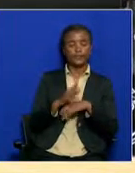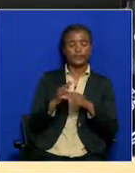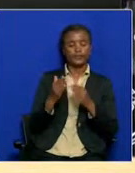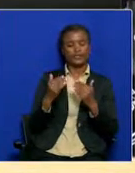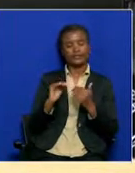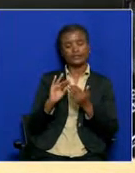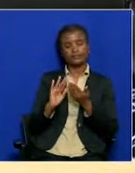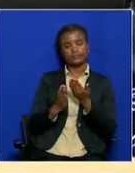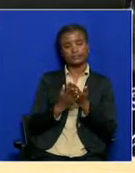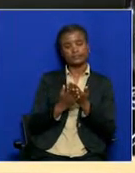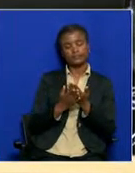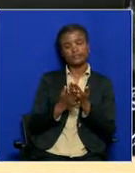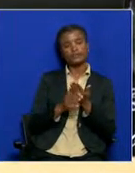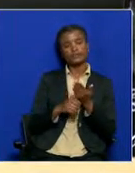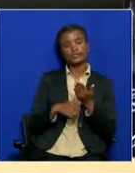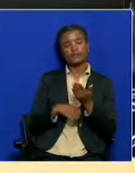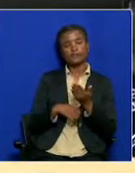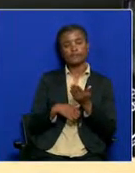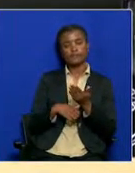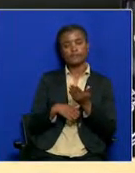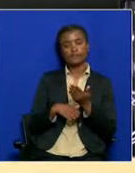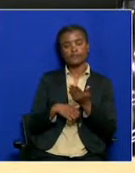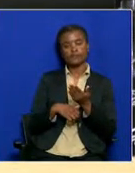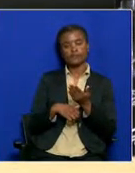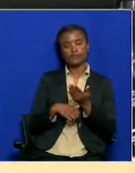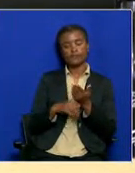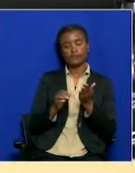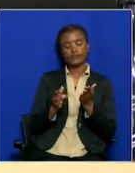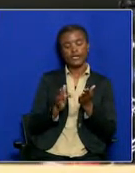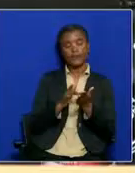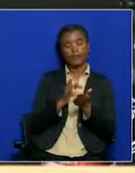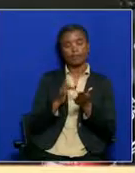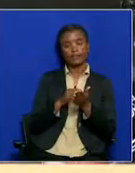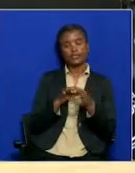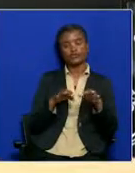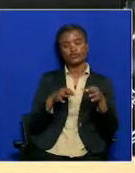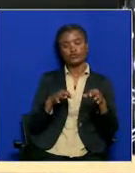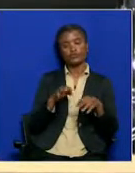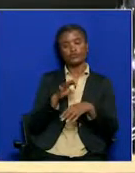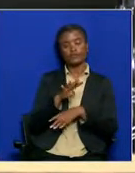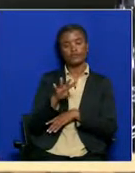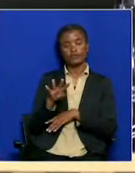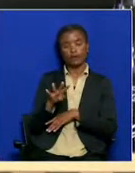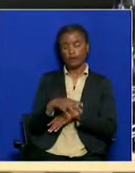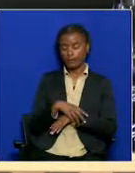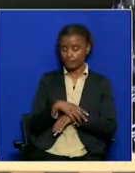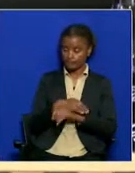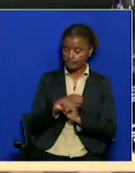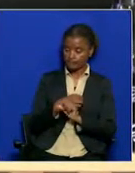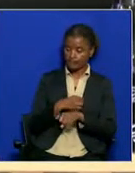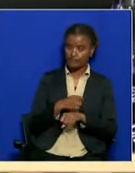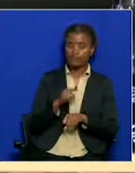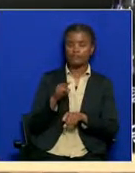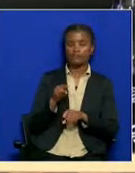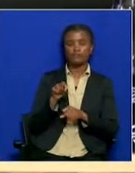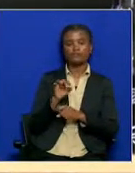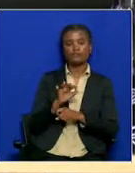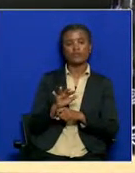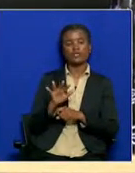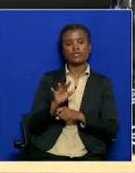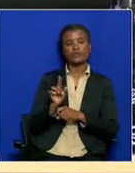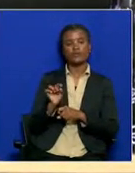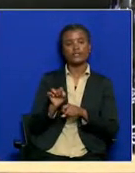right, on page 44, this is now around the 17,